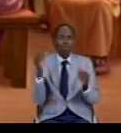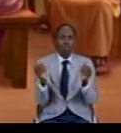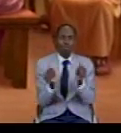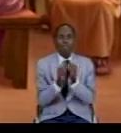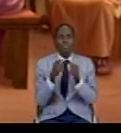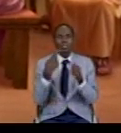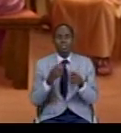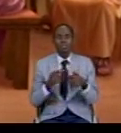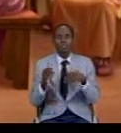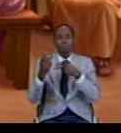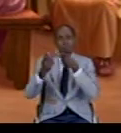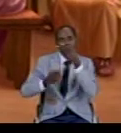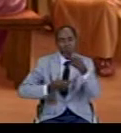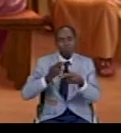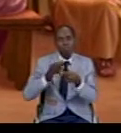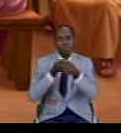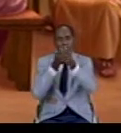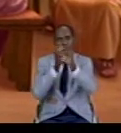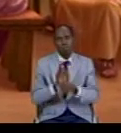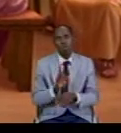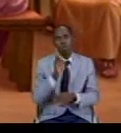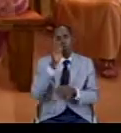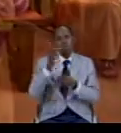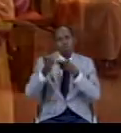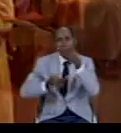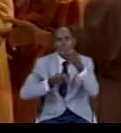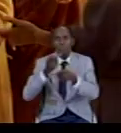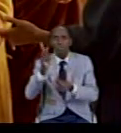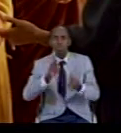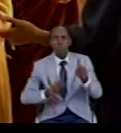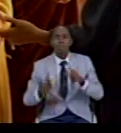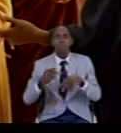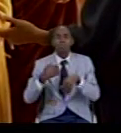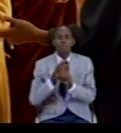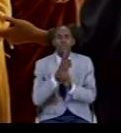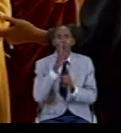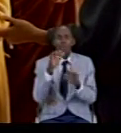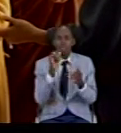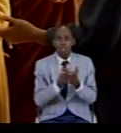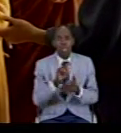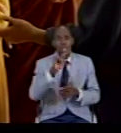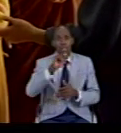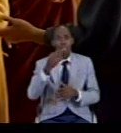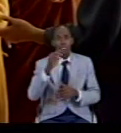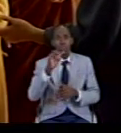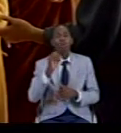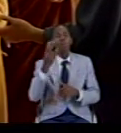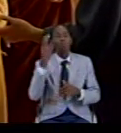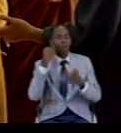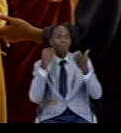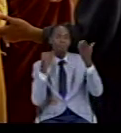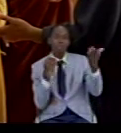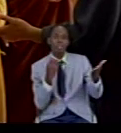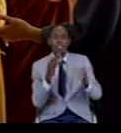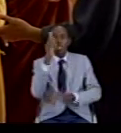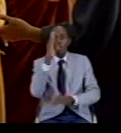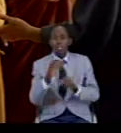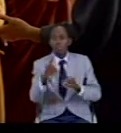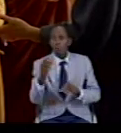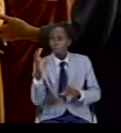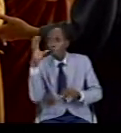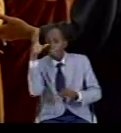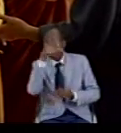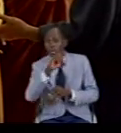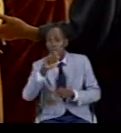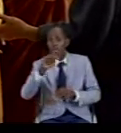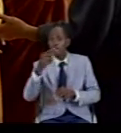follow-up, in the visitation? He went to visit them, and he made sure now Thomas was there. If you don't meet Thomas at home the first